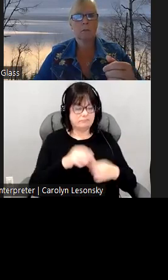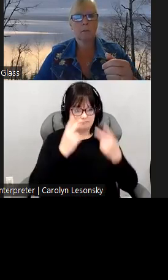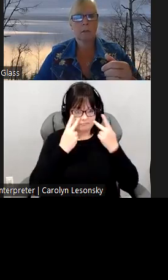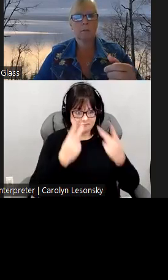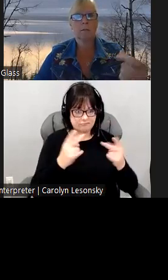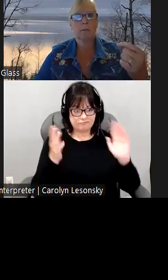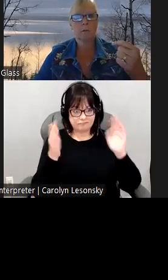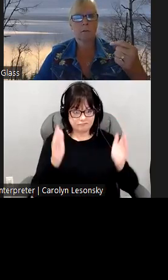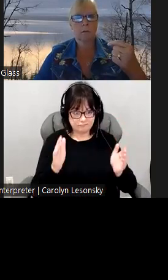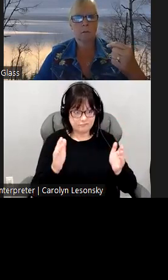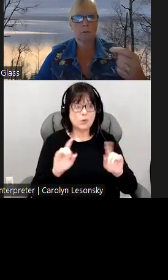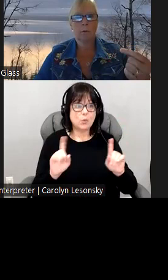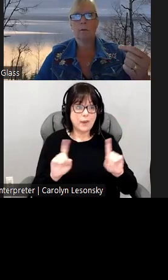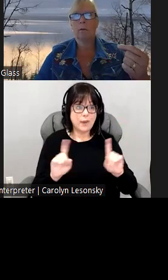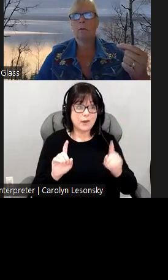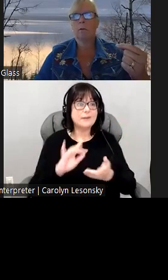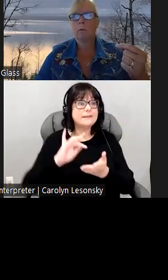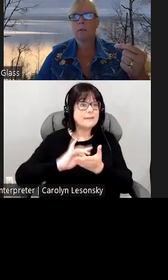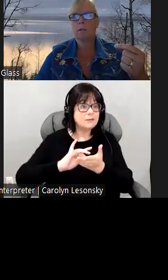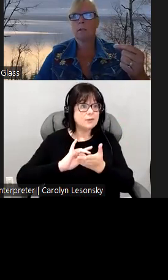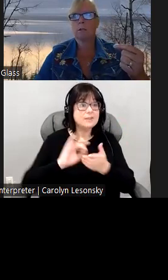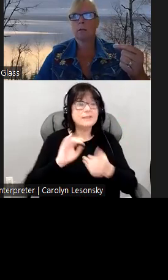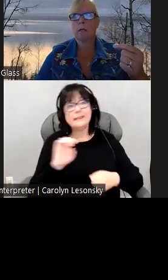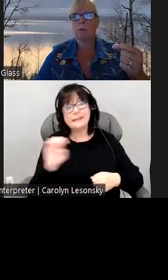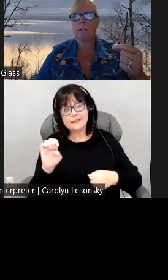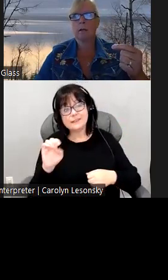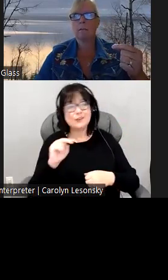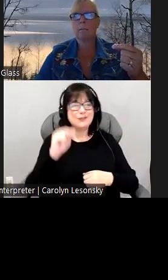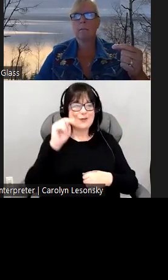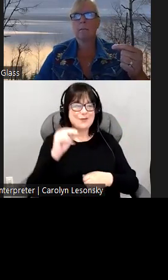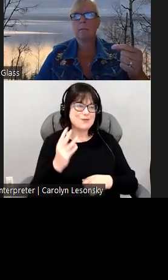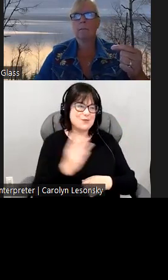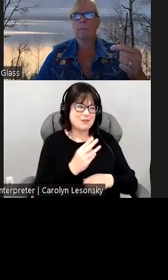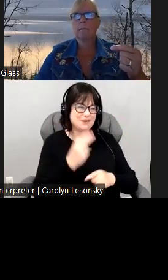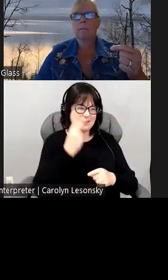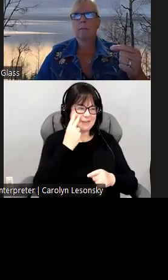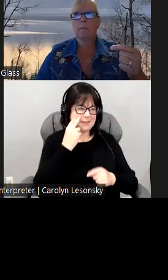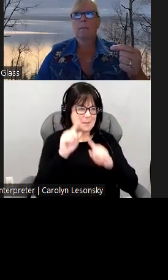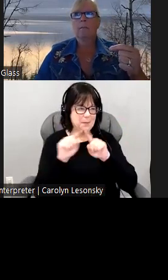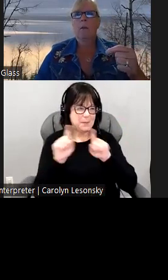Central, Eastern, Northern, Western, as noted on the slide.